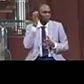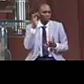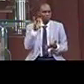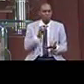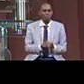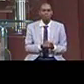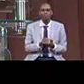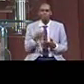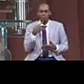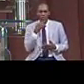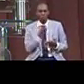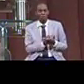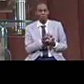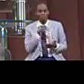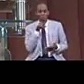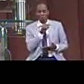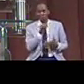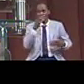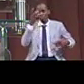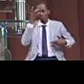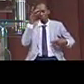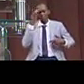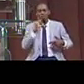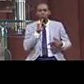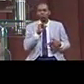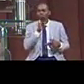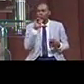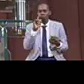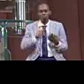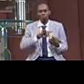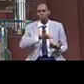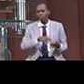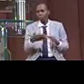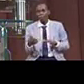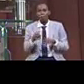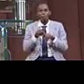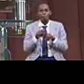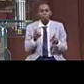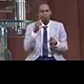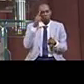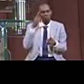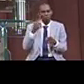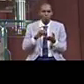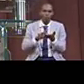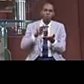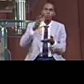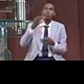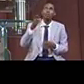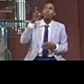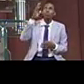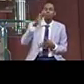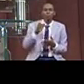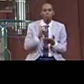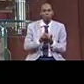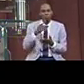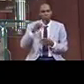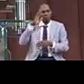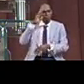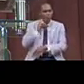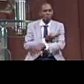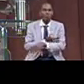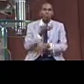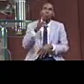This sickness is not unto death, but for the glory of God, that the Son of God might